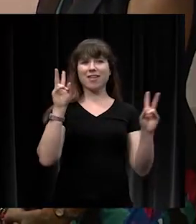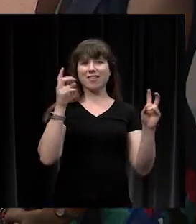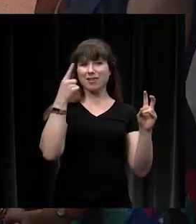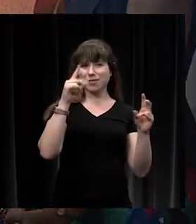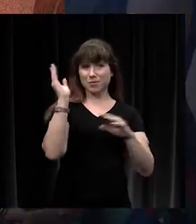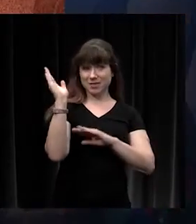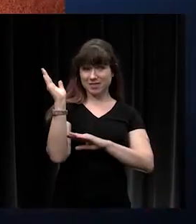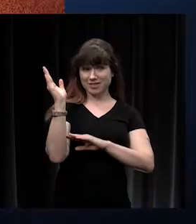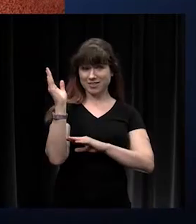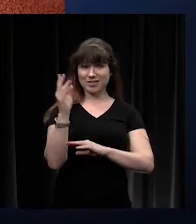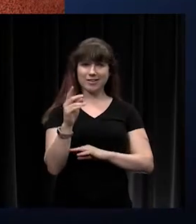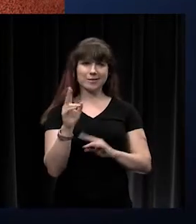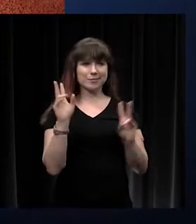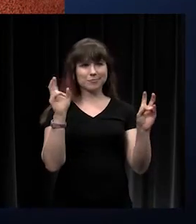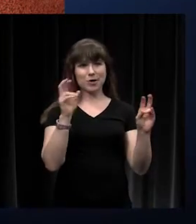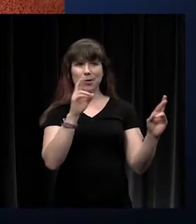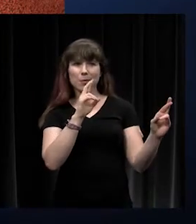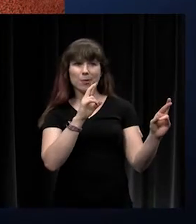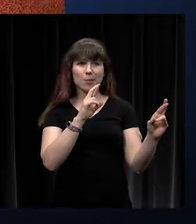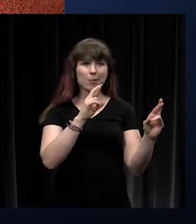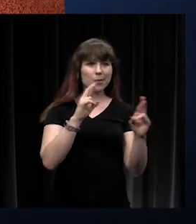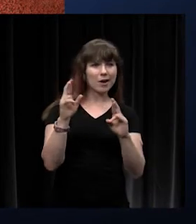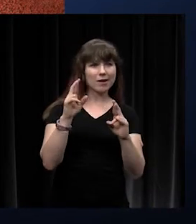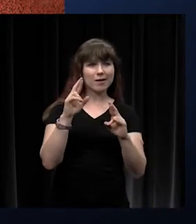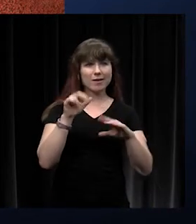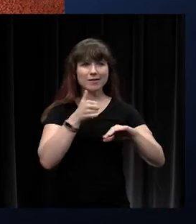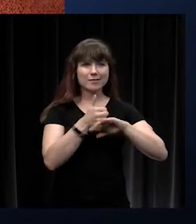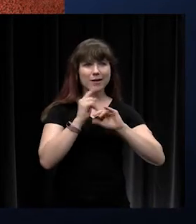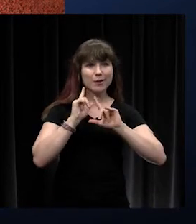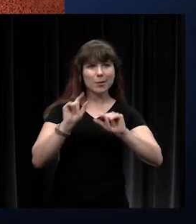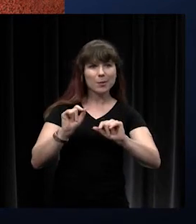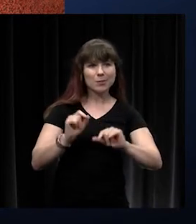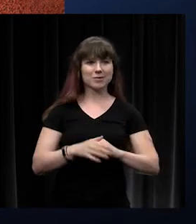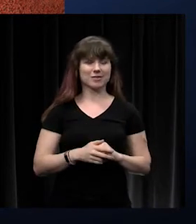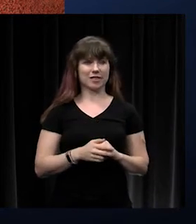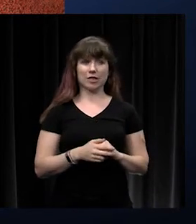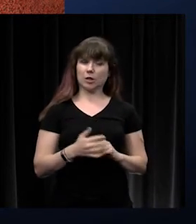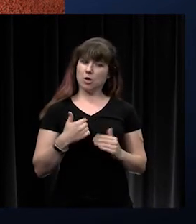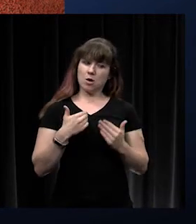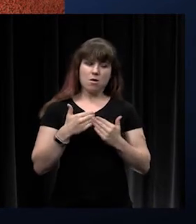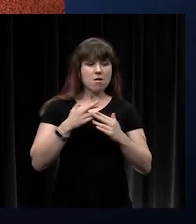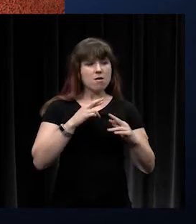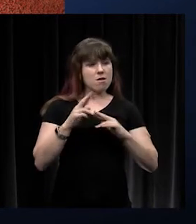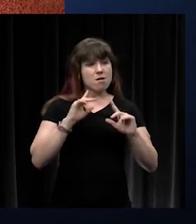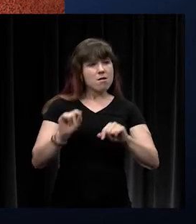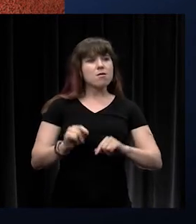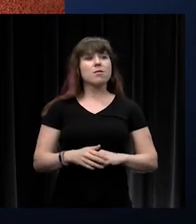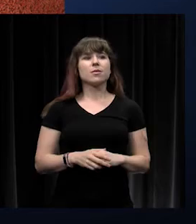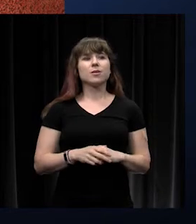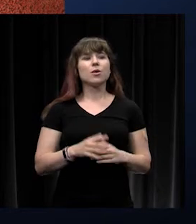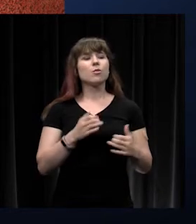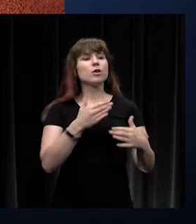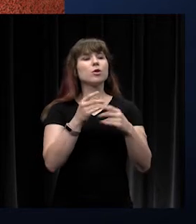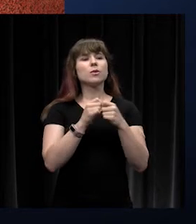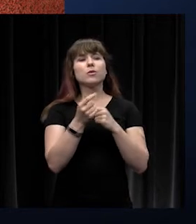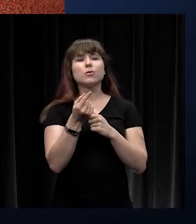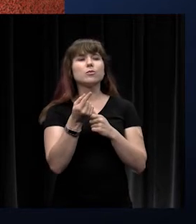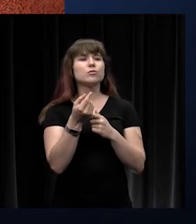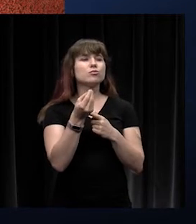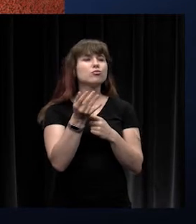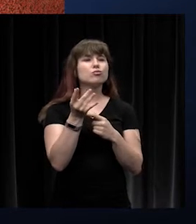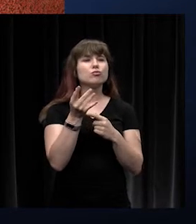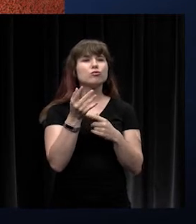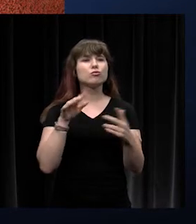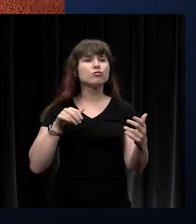tonight, ready, set, go. And as Mr. Shear said, we're just about ready to go. And so we wanted to share with you just a few